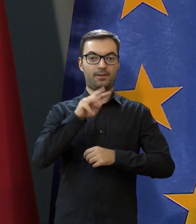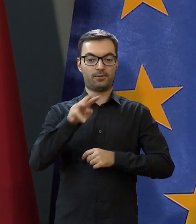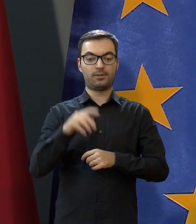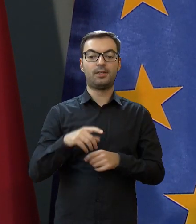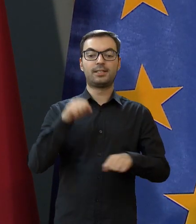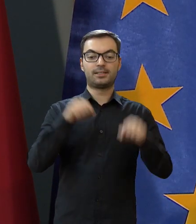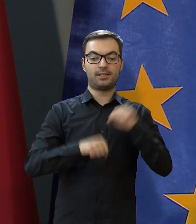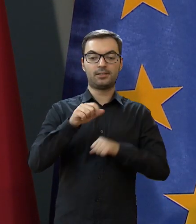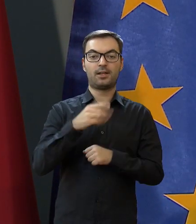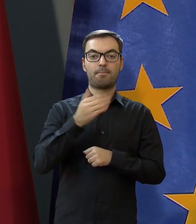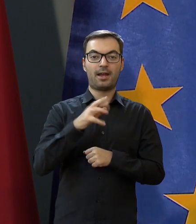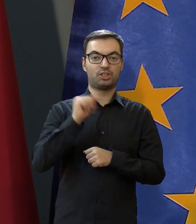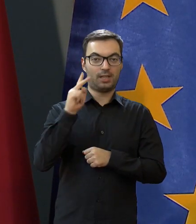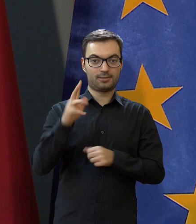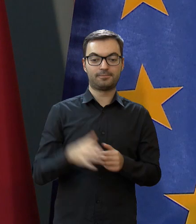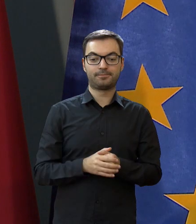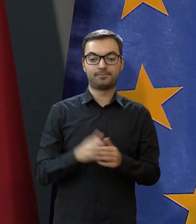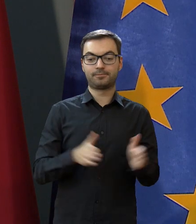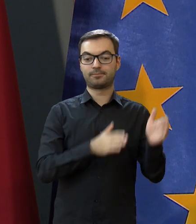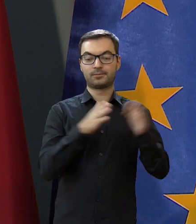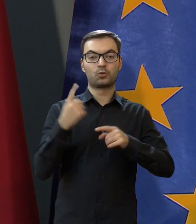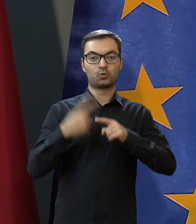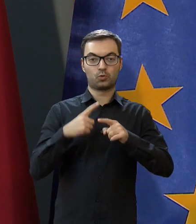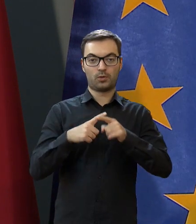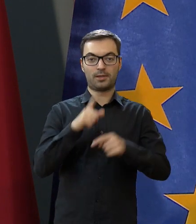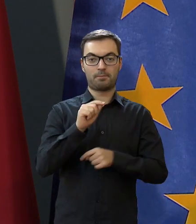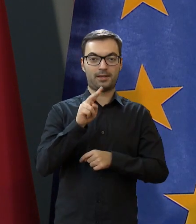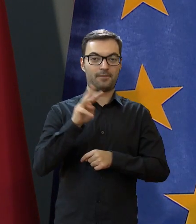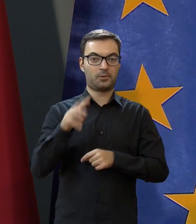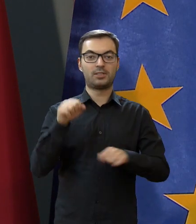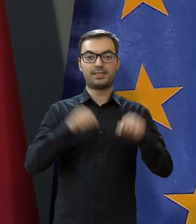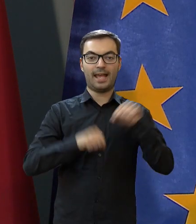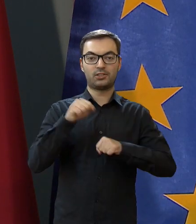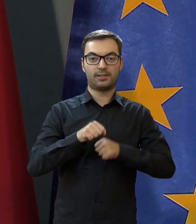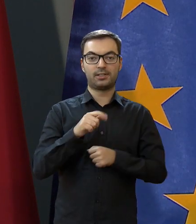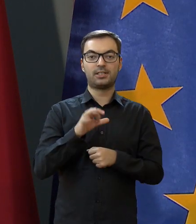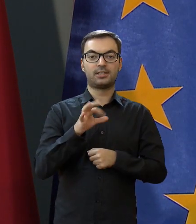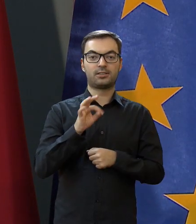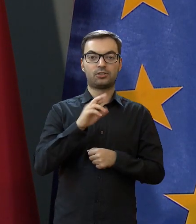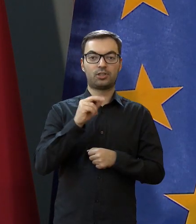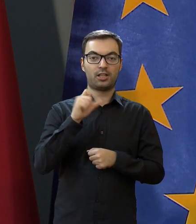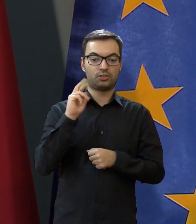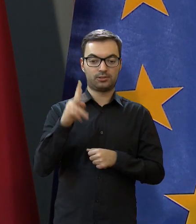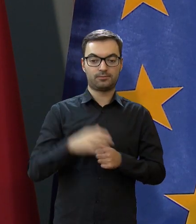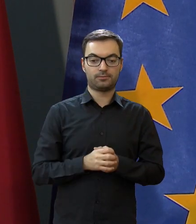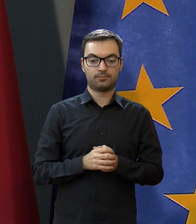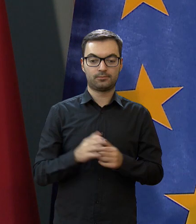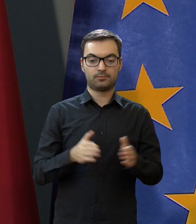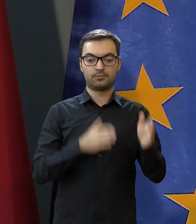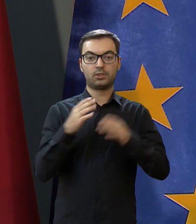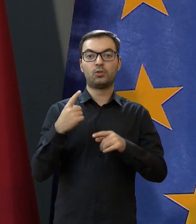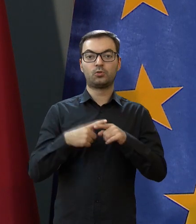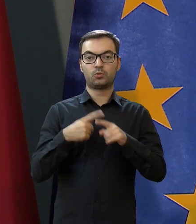concerns parliamentary elections in 2019. The conference brings together Deputy Chairman of